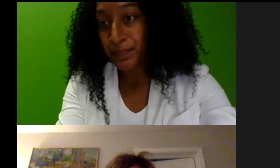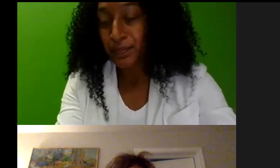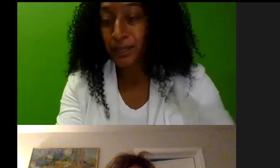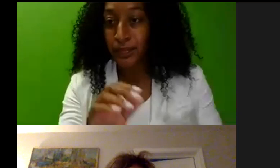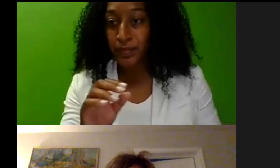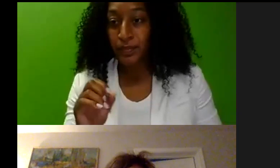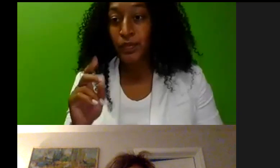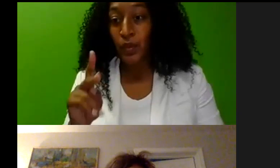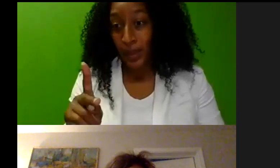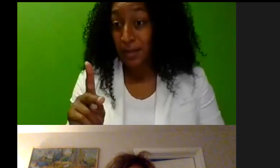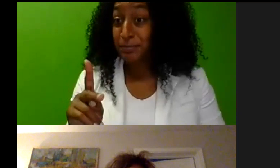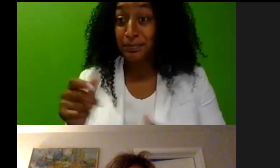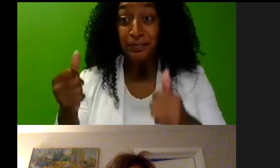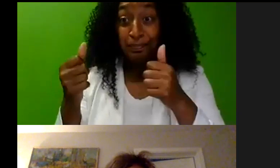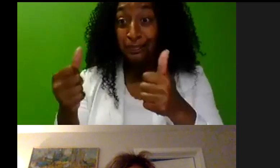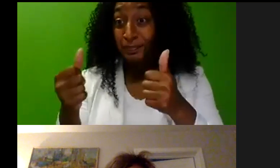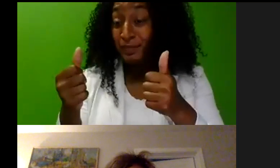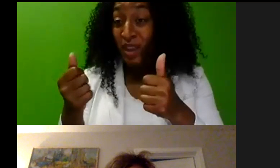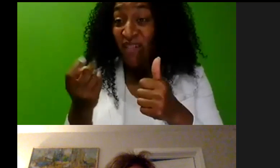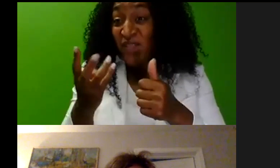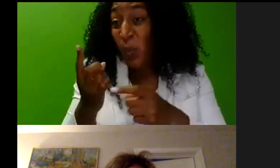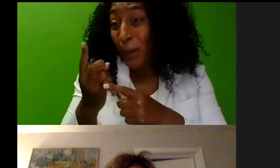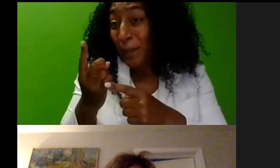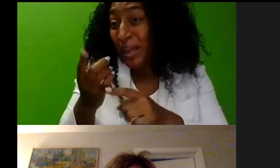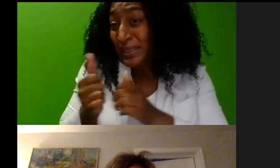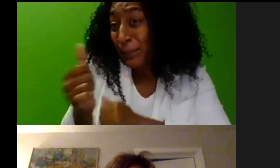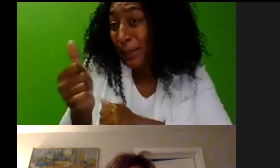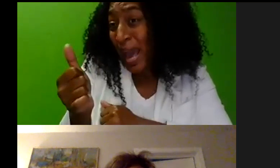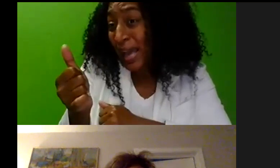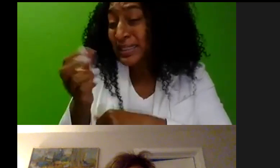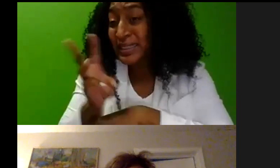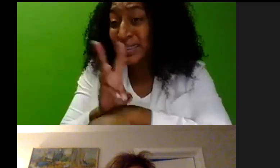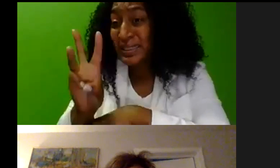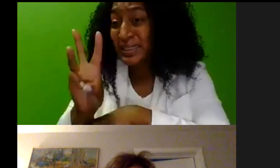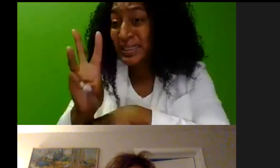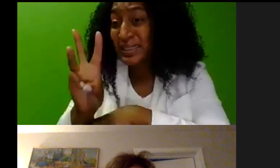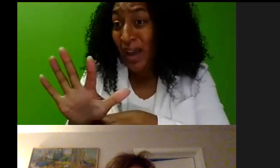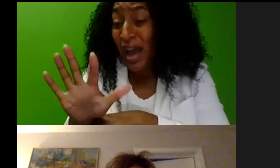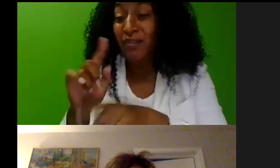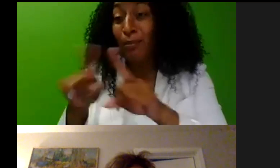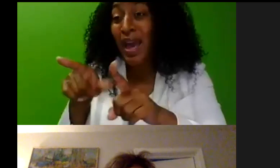indulging me just for a few minutes over. So y'all have a beautiful rest of your week and a great weekend.